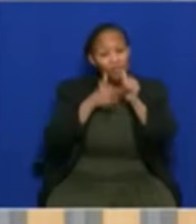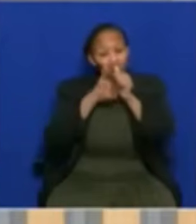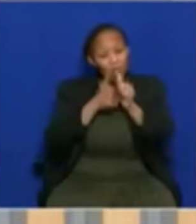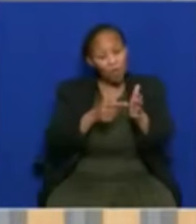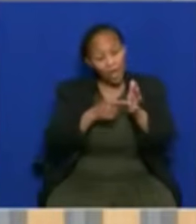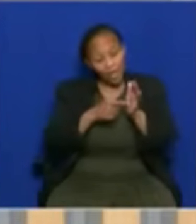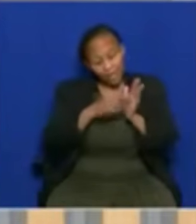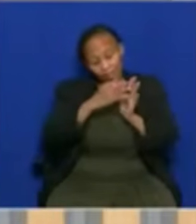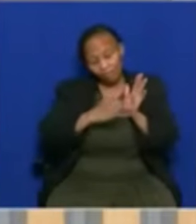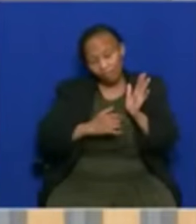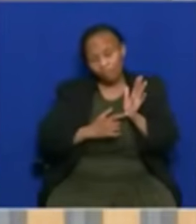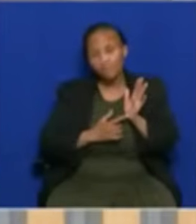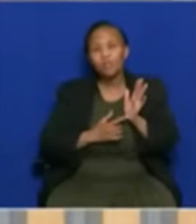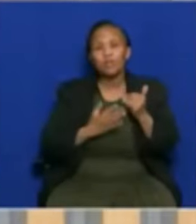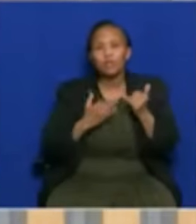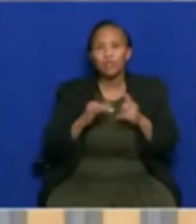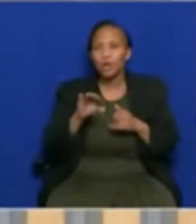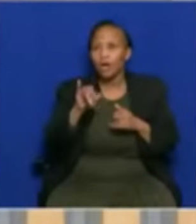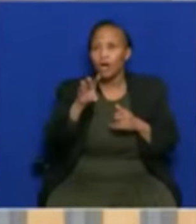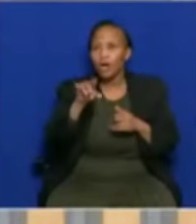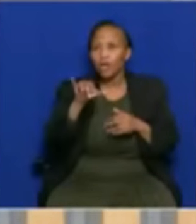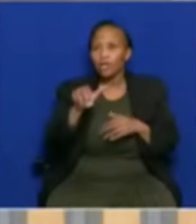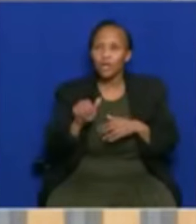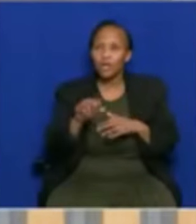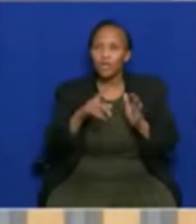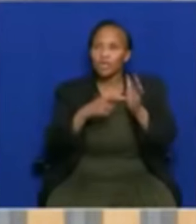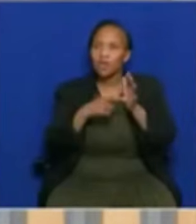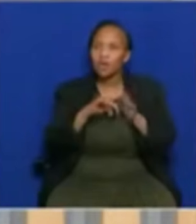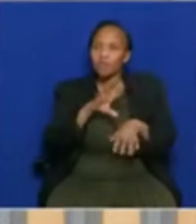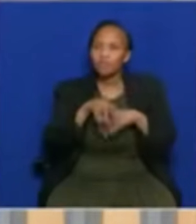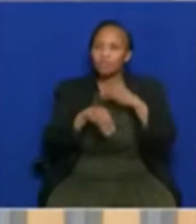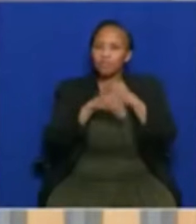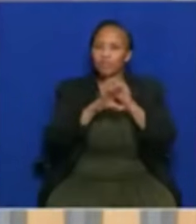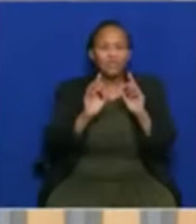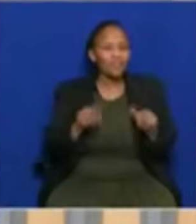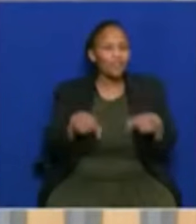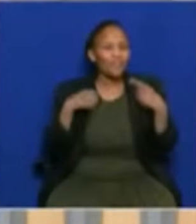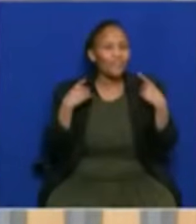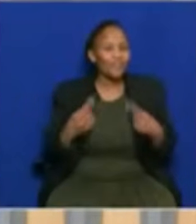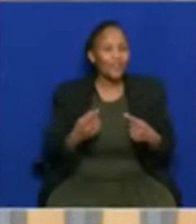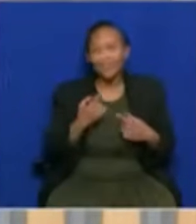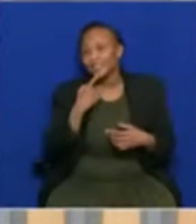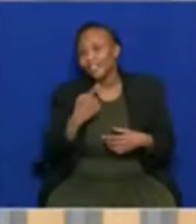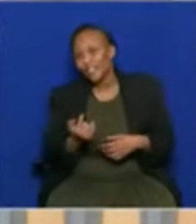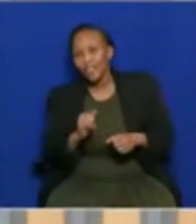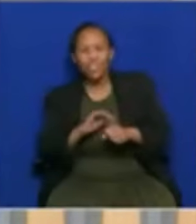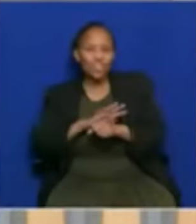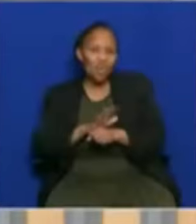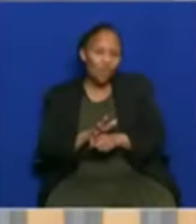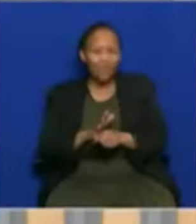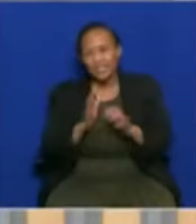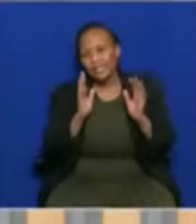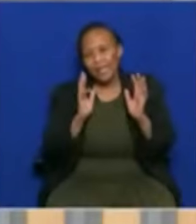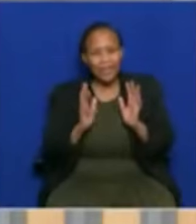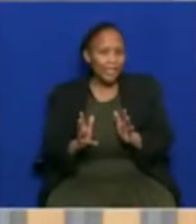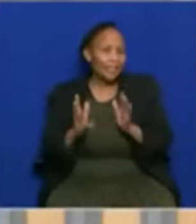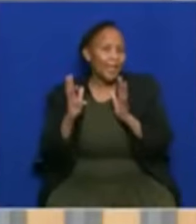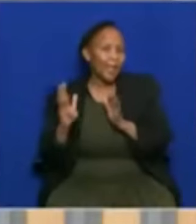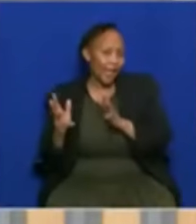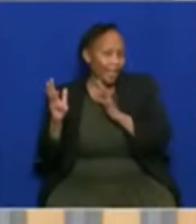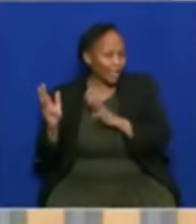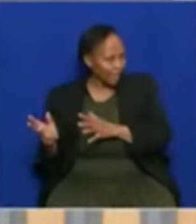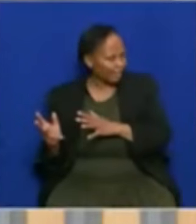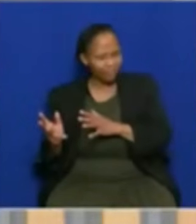add requirements after the event and say it is covered, it is this, it is this, it is that. That's not how it works. When